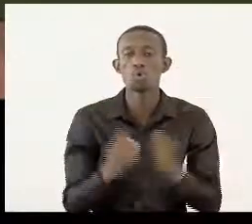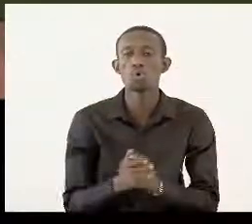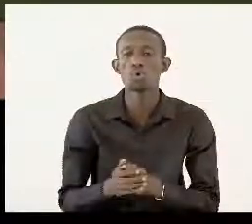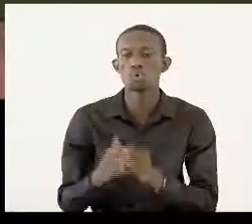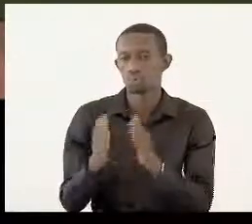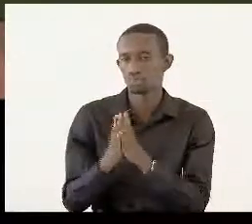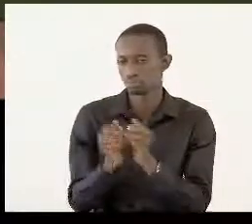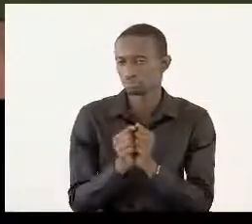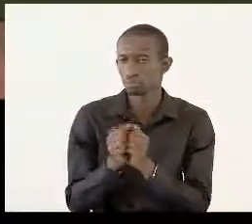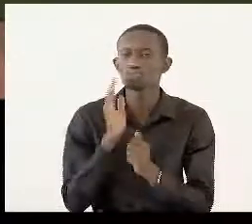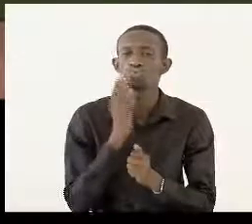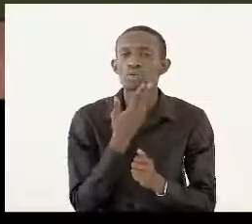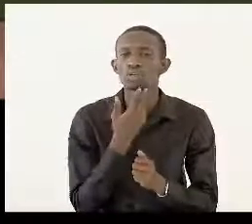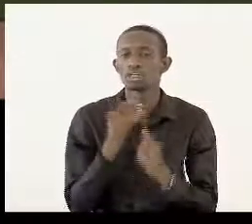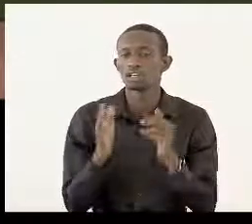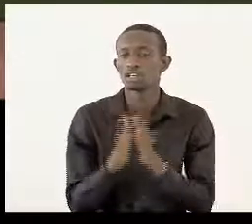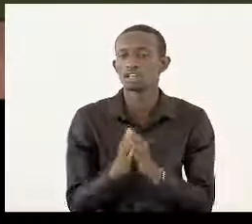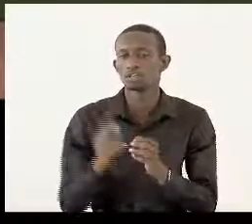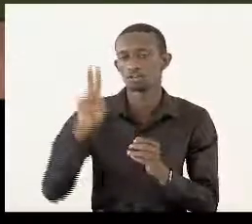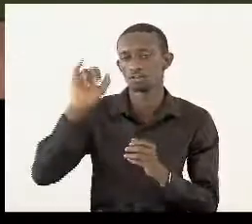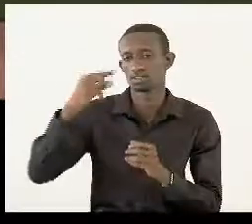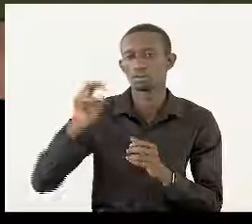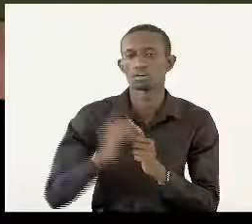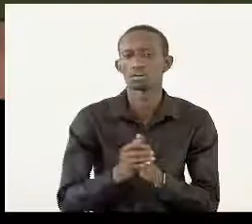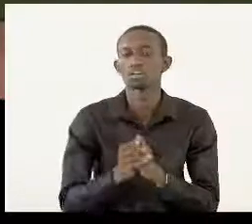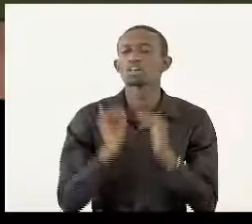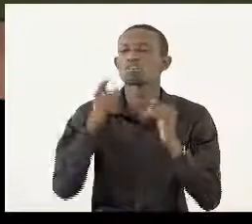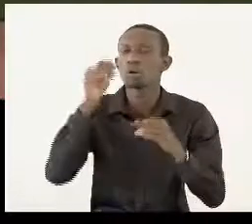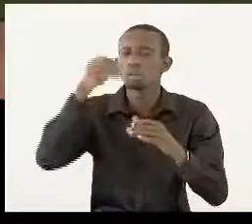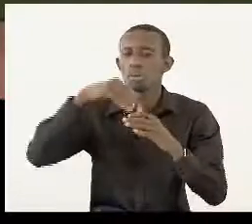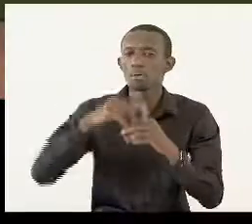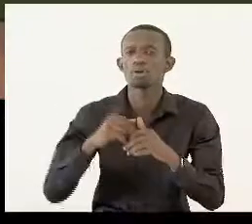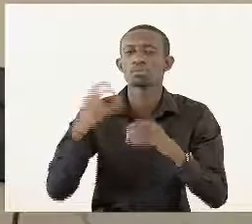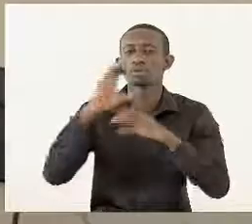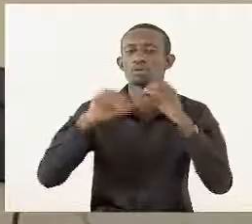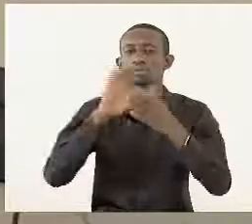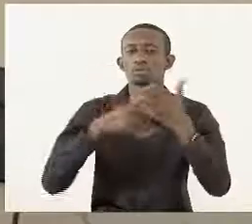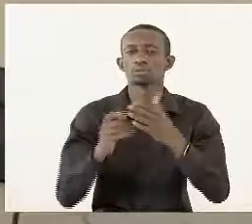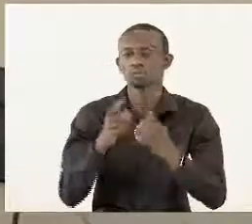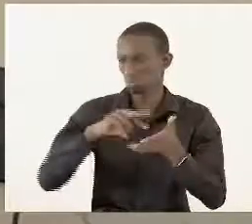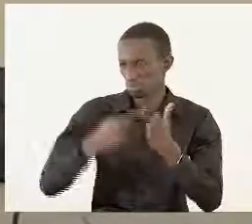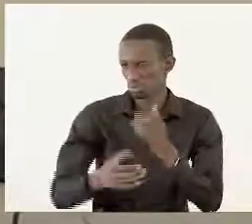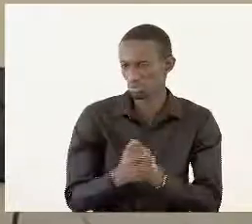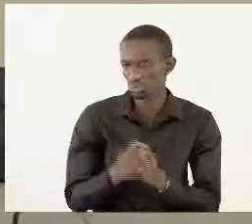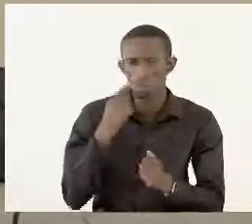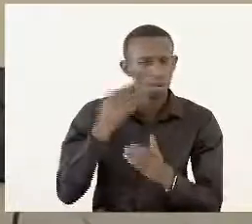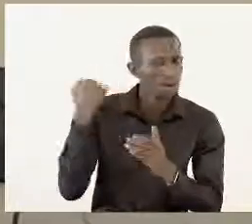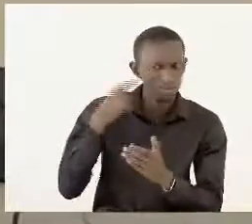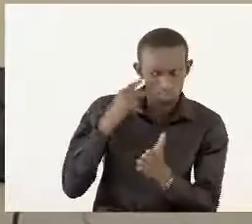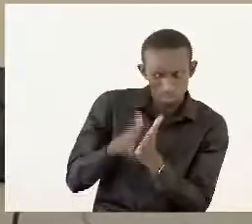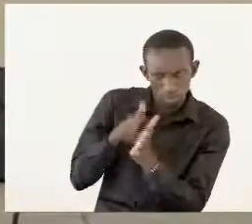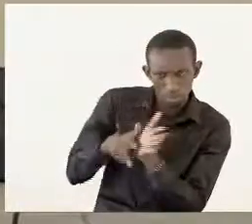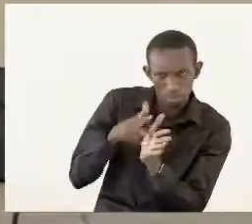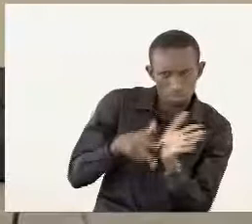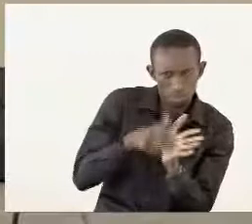reaction increases as you move down the group. What does it mean? We have seen that. From the video I showed you